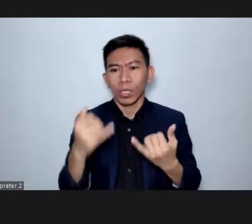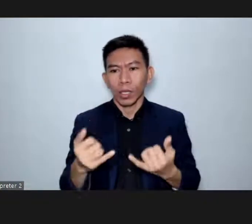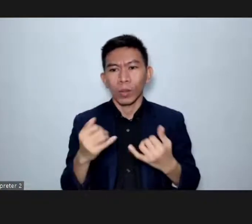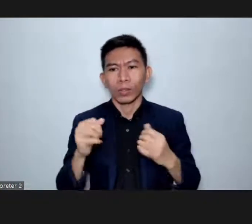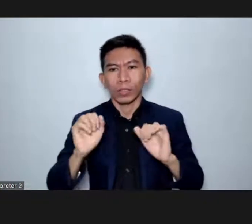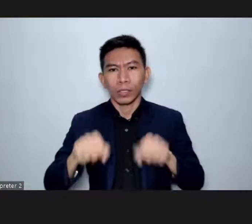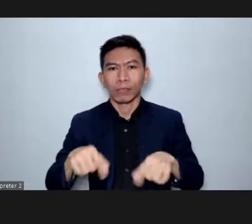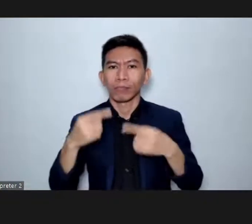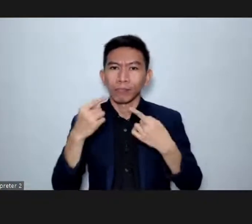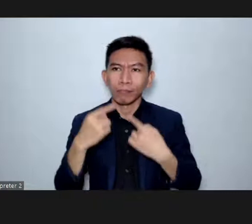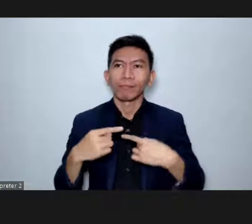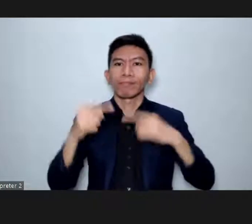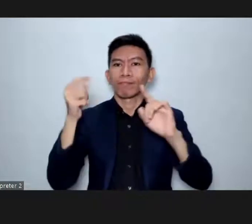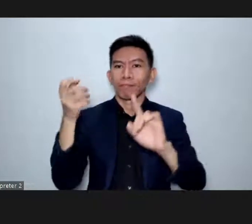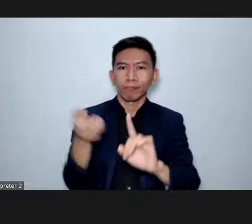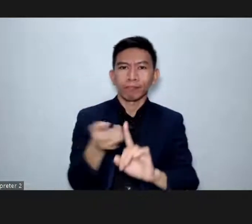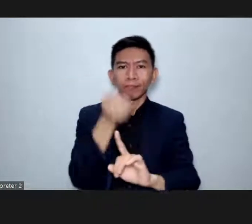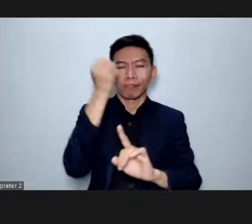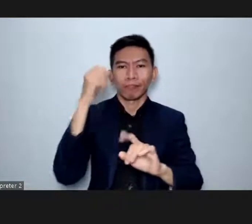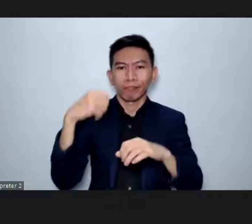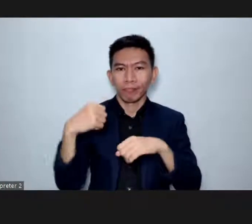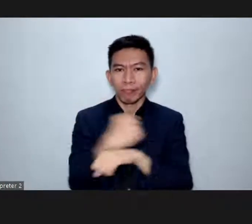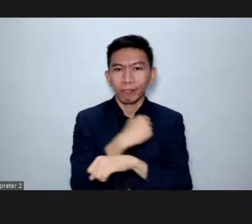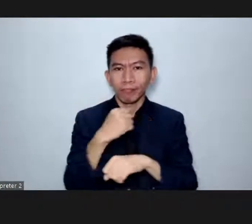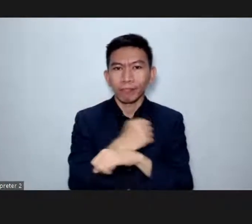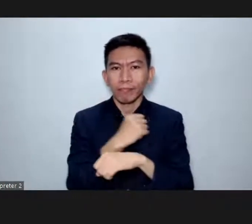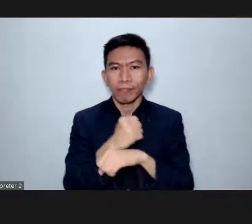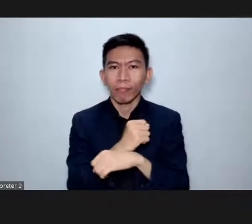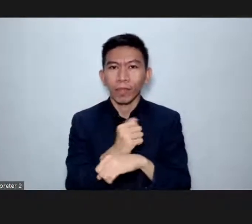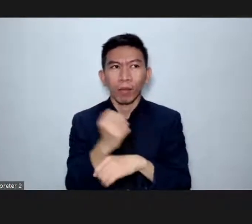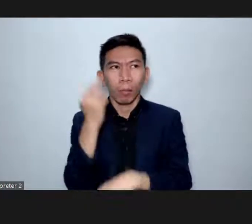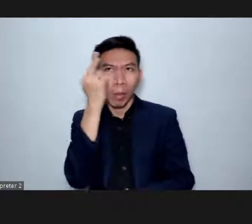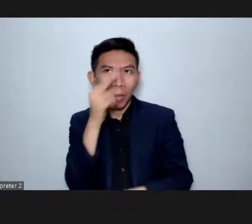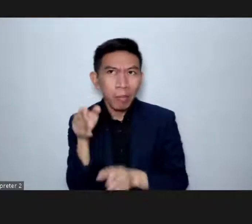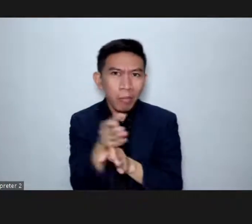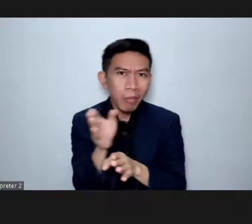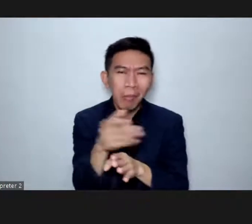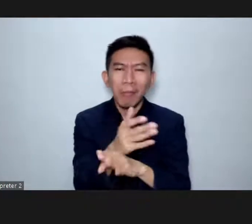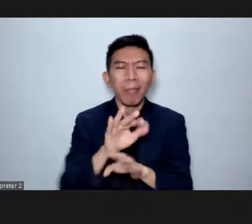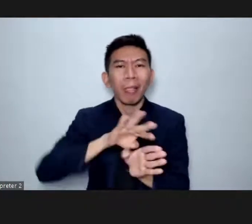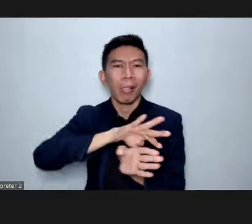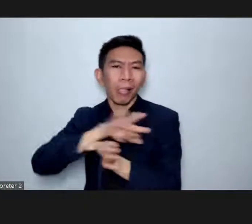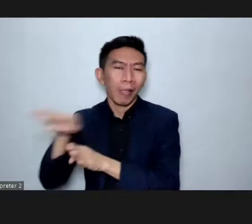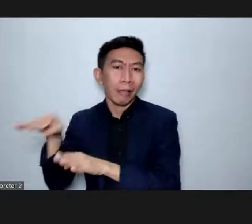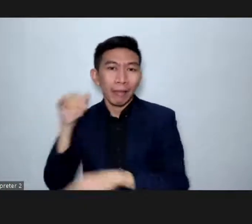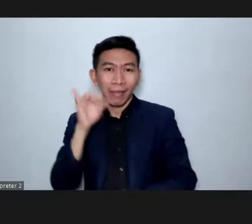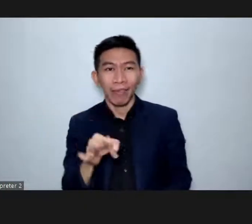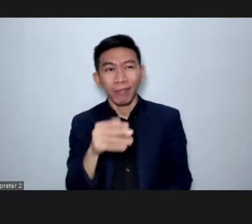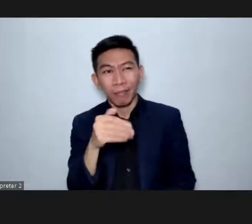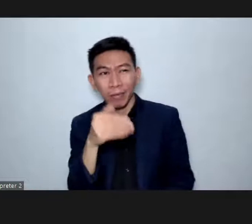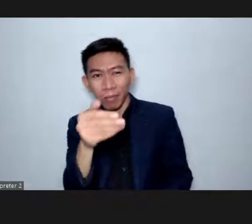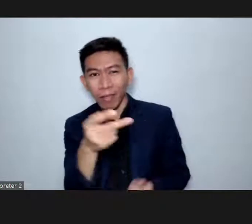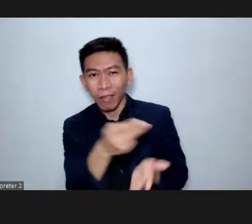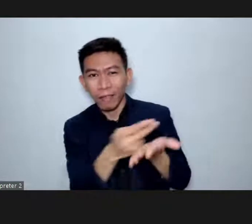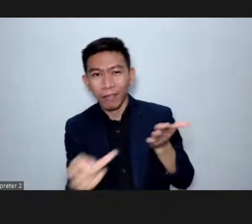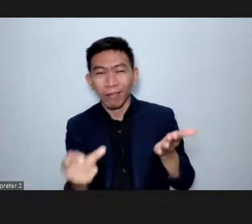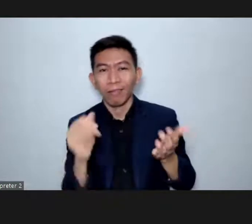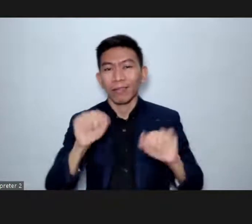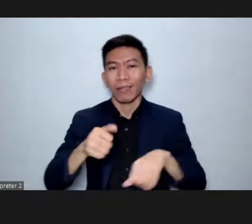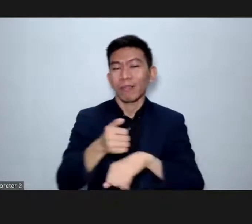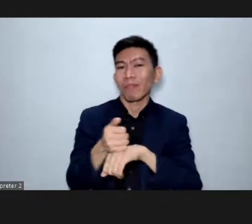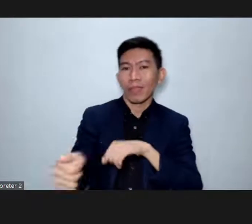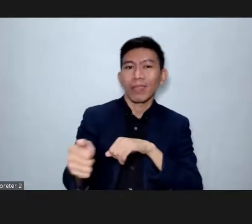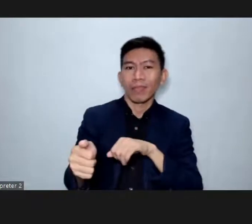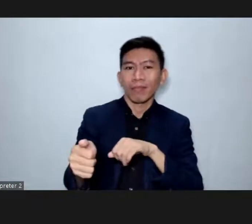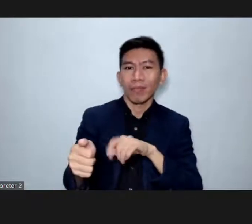more excuses. And if we still fail, sorry to say this, I think we should now blame no one